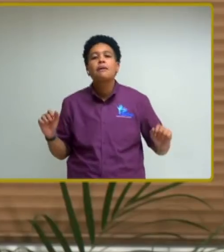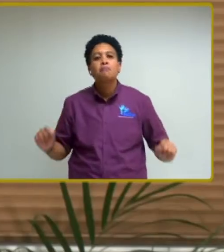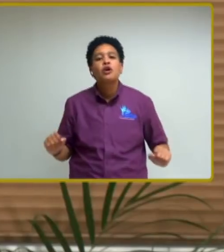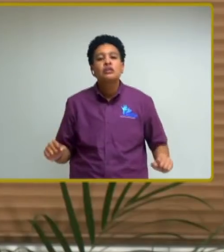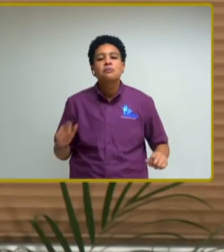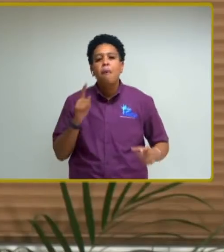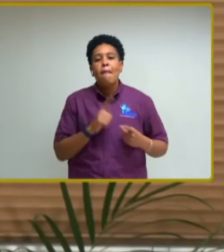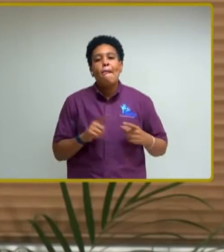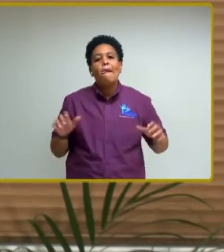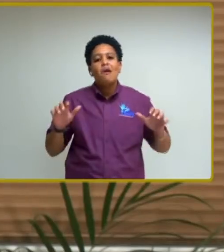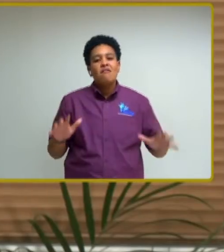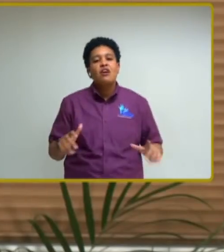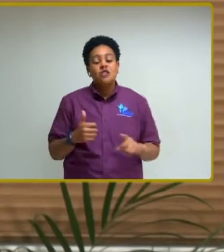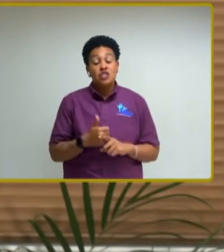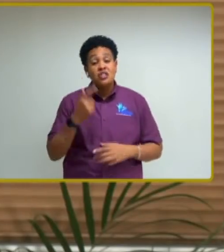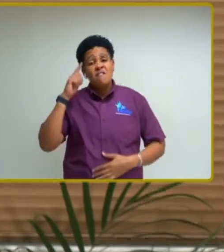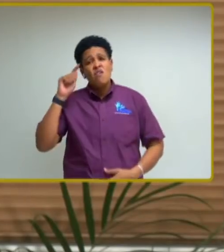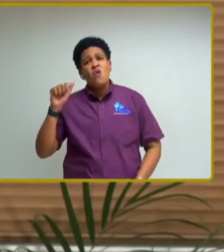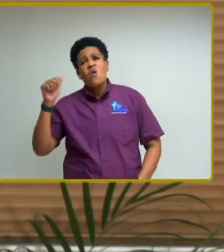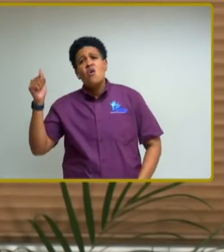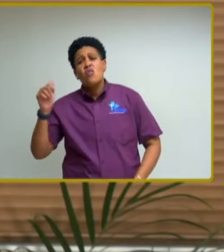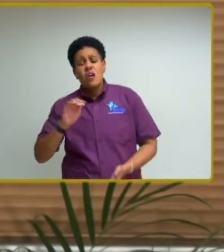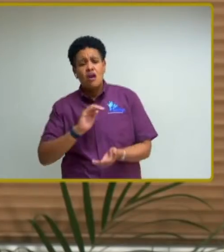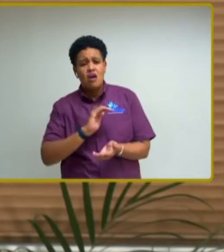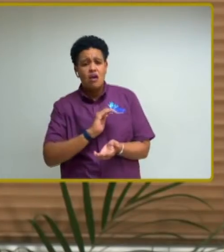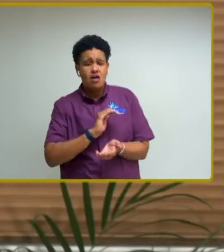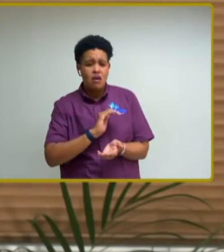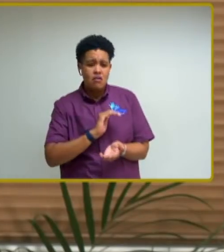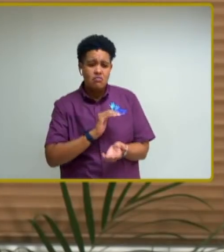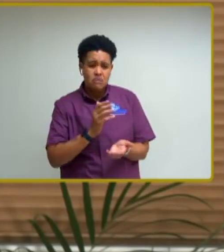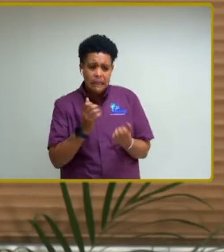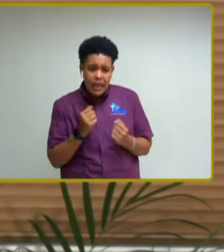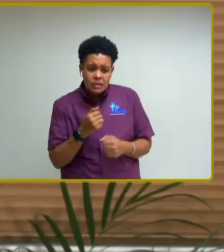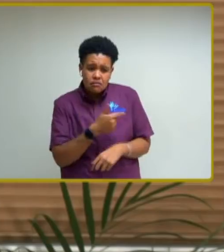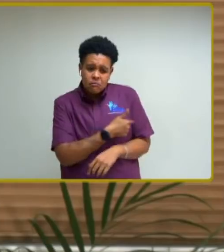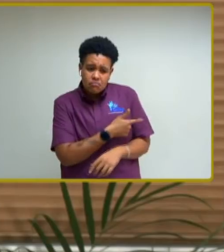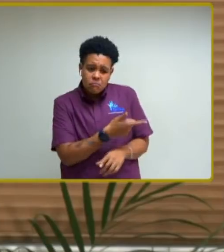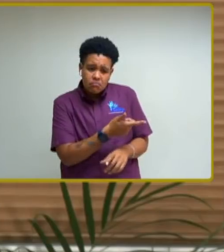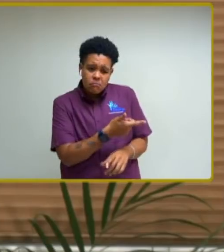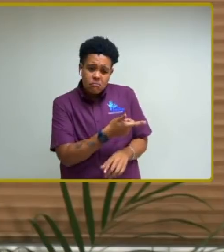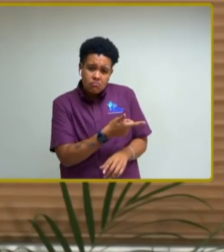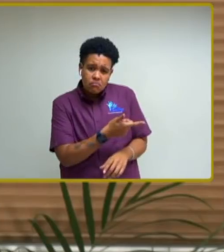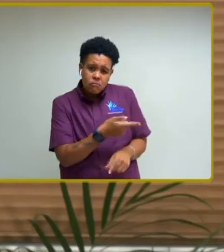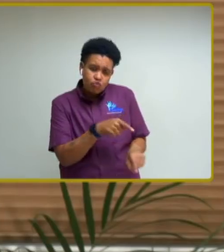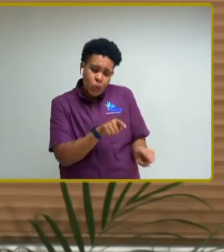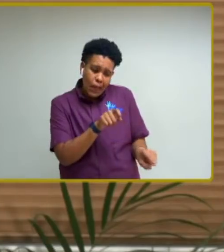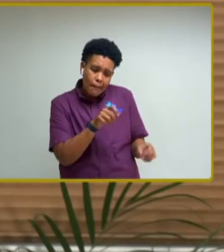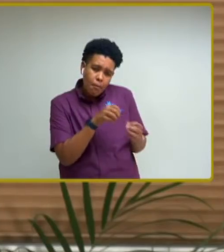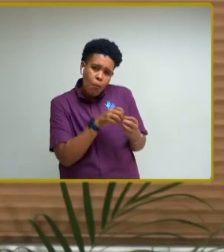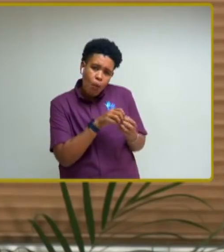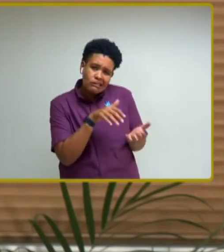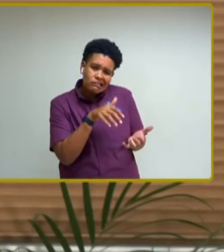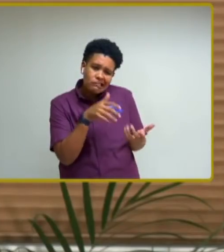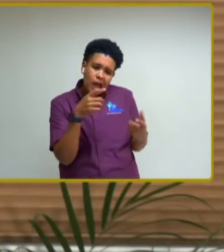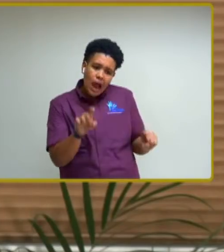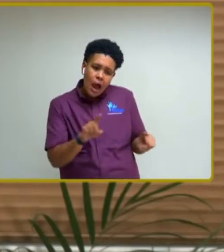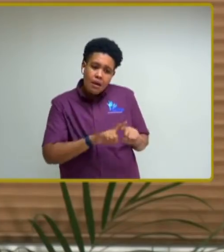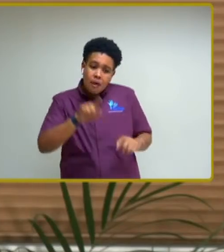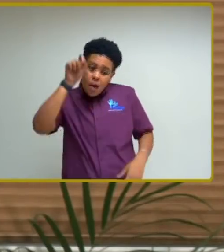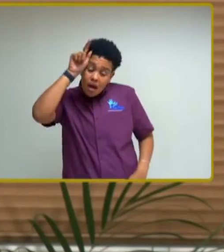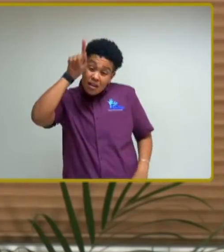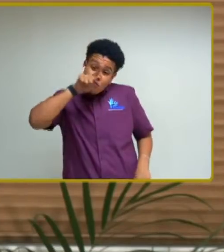and manufacturers for other amounts to be had during the month of April. It is,